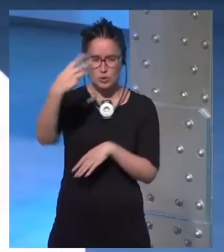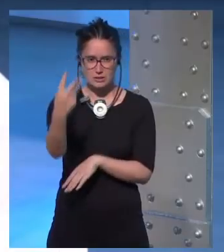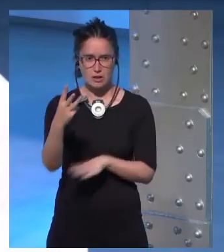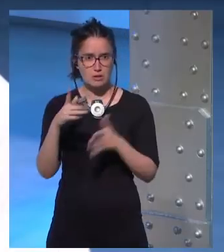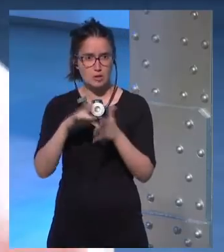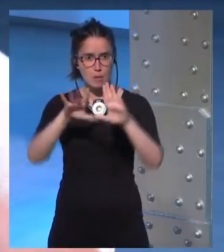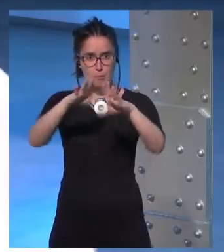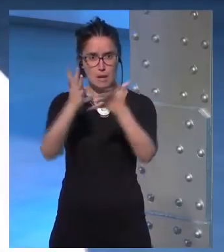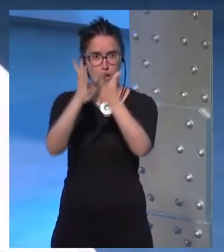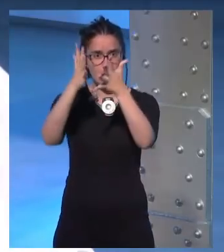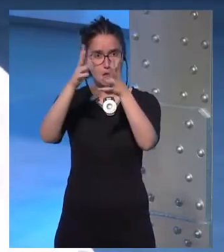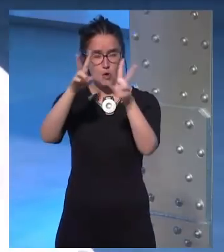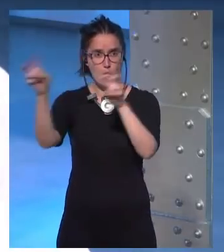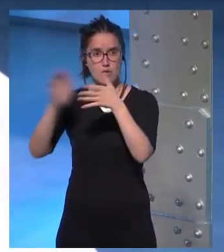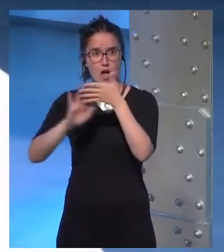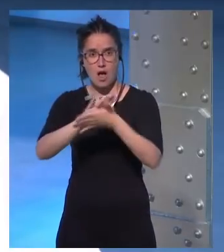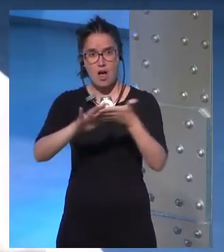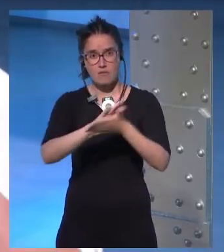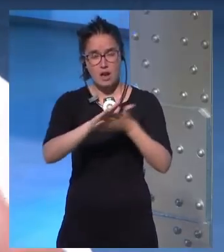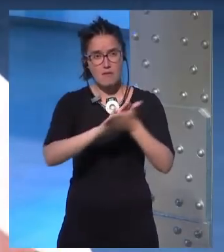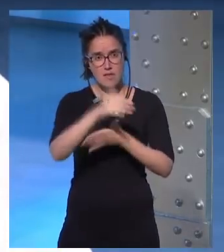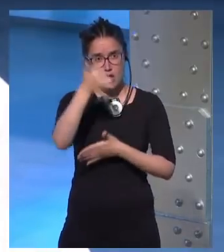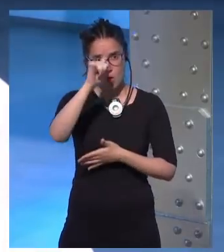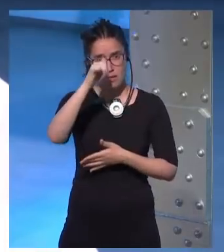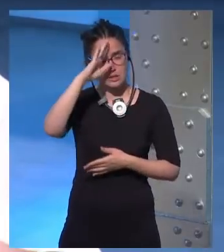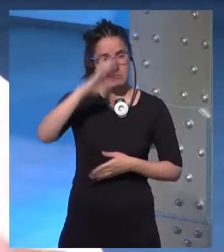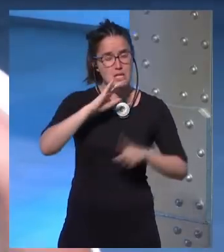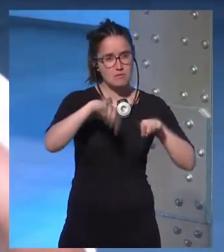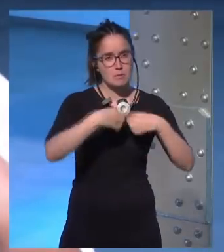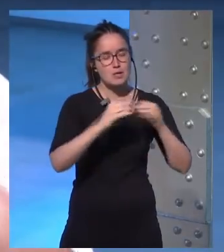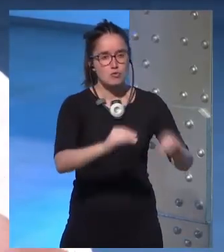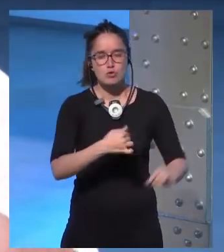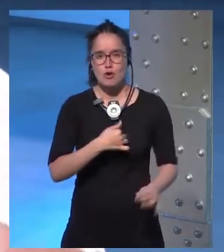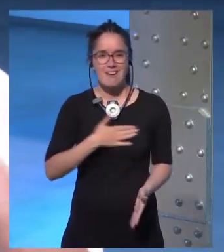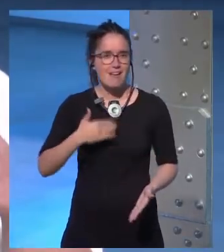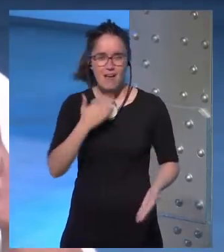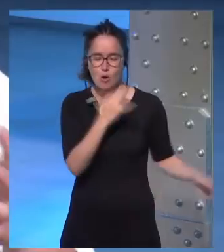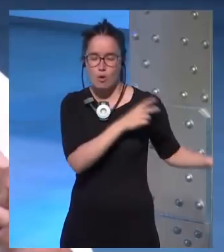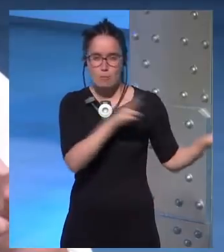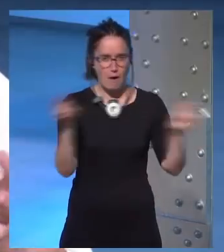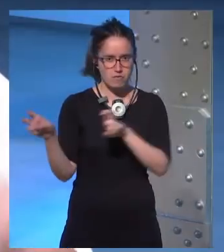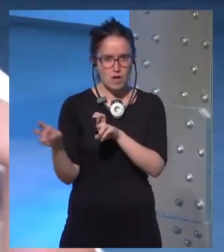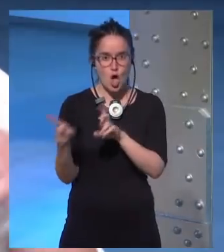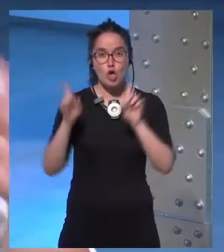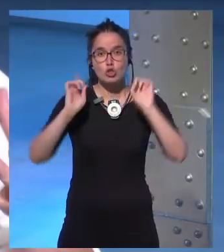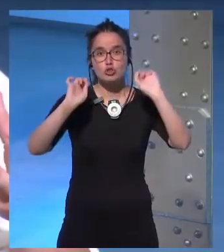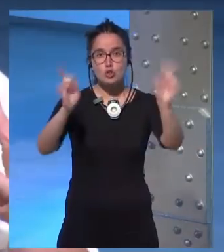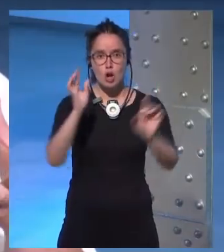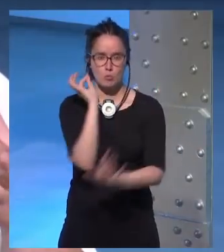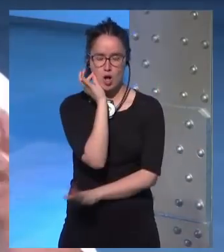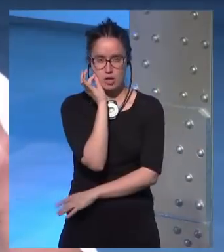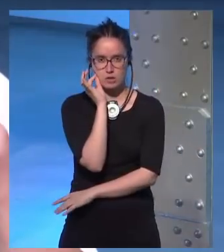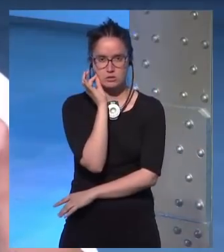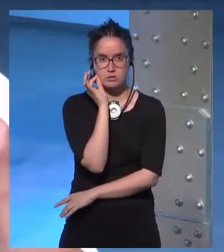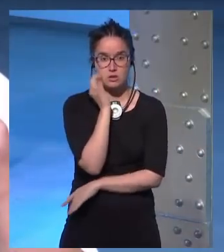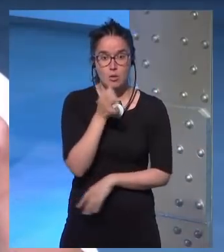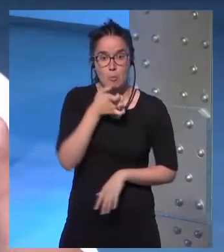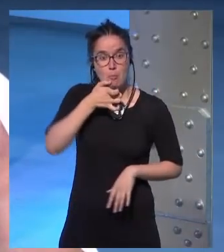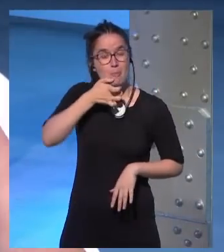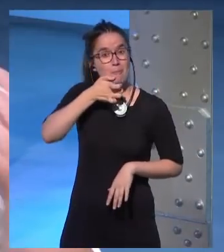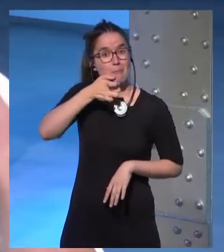characters. And I said, no one else has done this. And so that gets me excited, right? When I'm like, oh, no one else has done something like this. How can I do this?